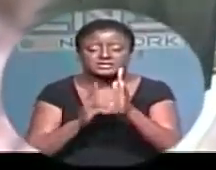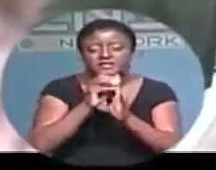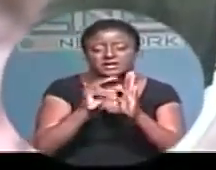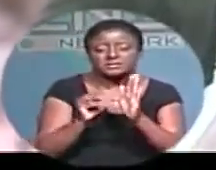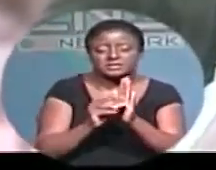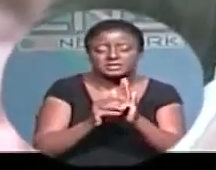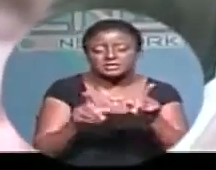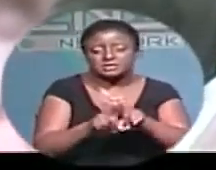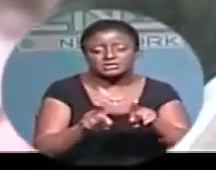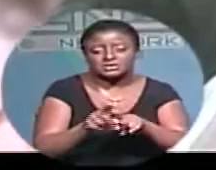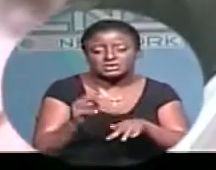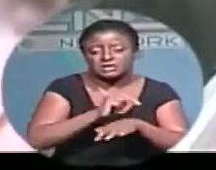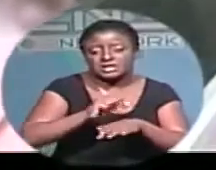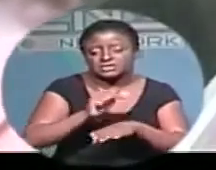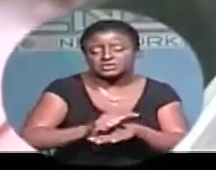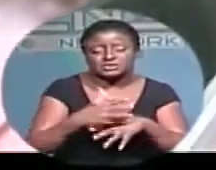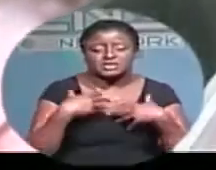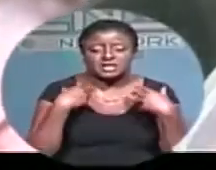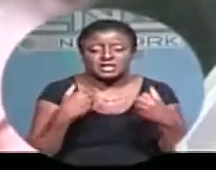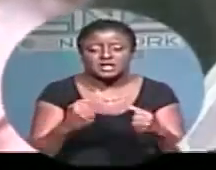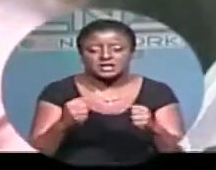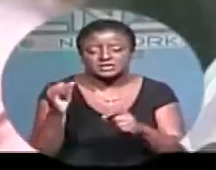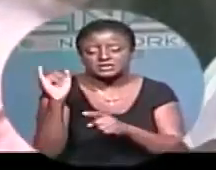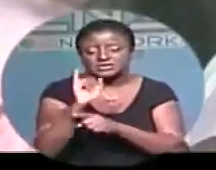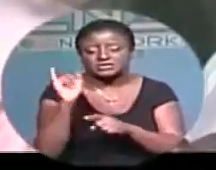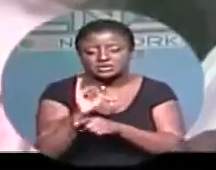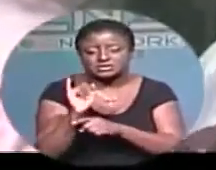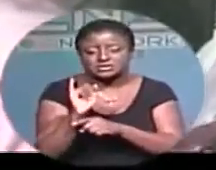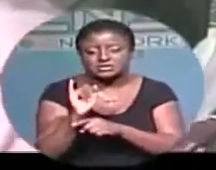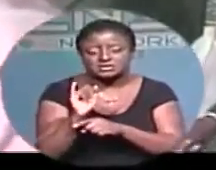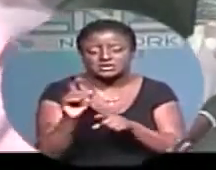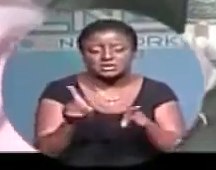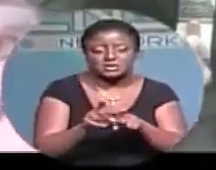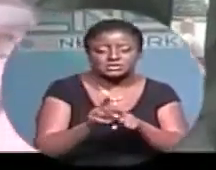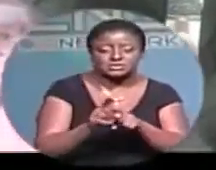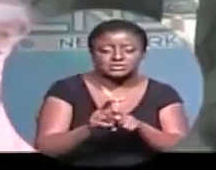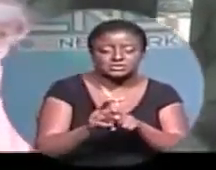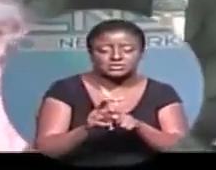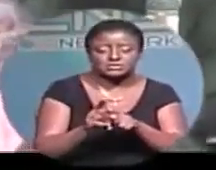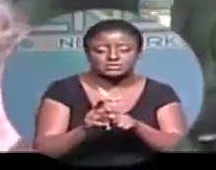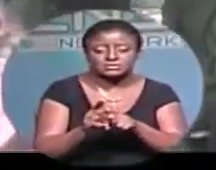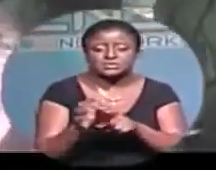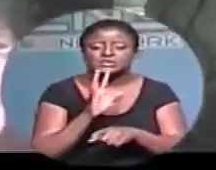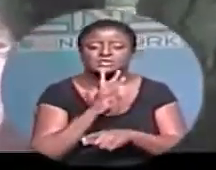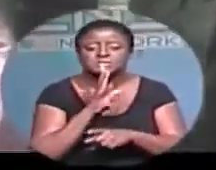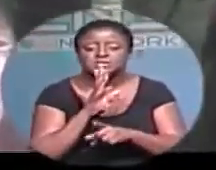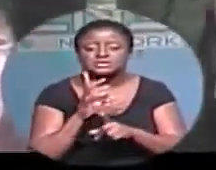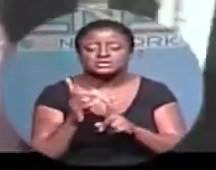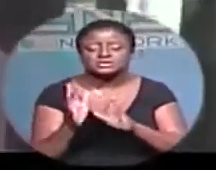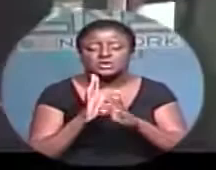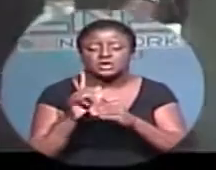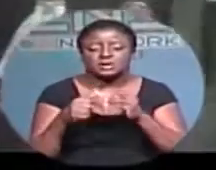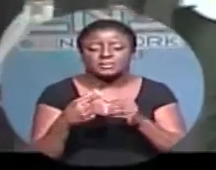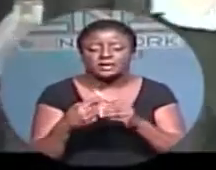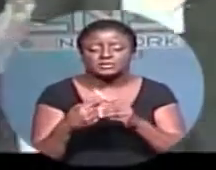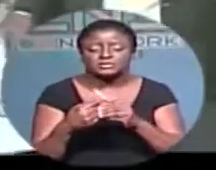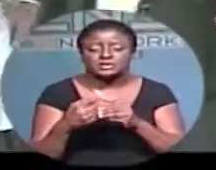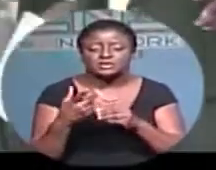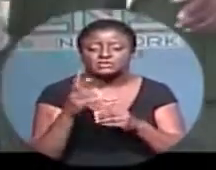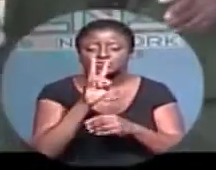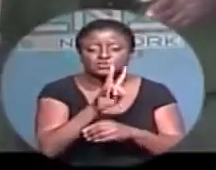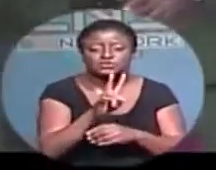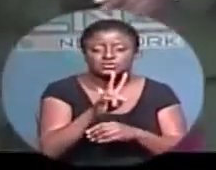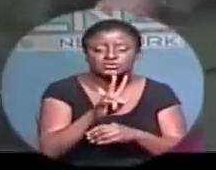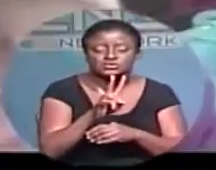national health insurance. Meantime, going back on past agenda items, the speech speaks to interests of two vulnerable groups,